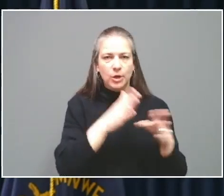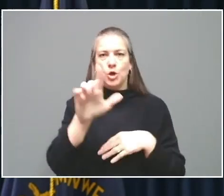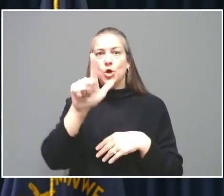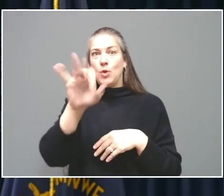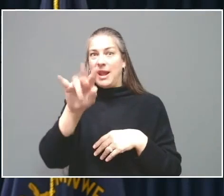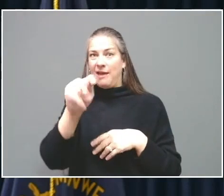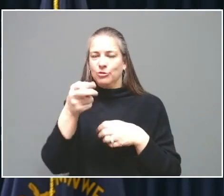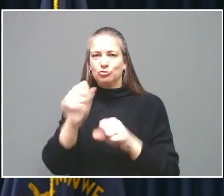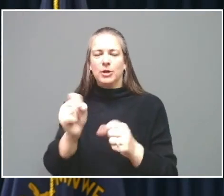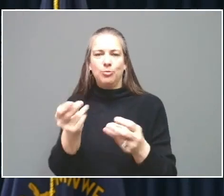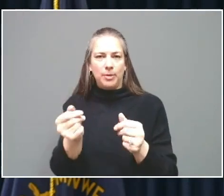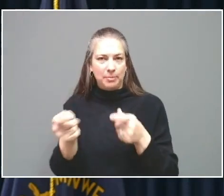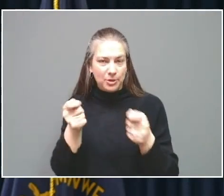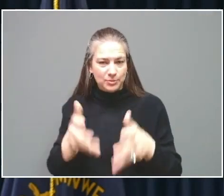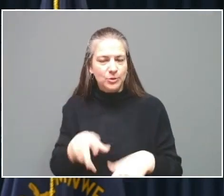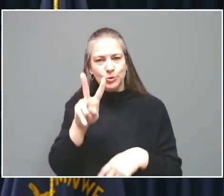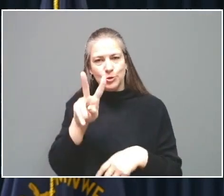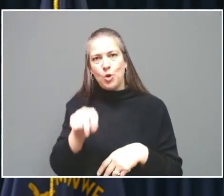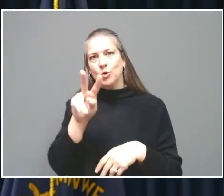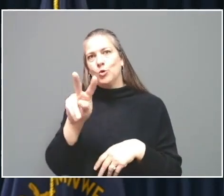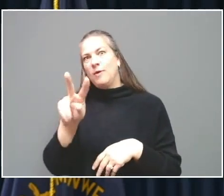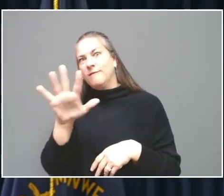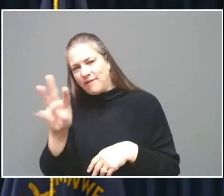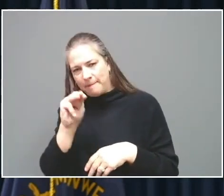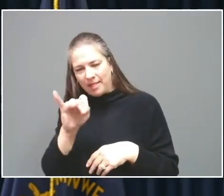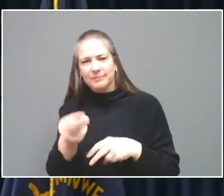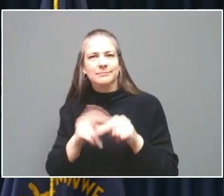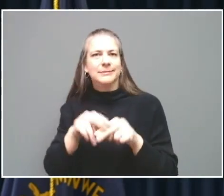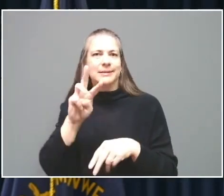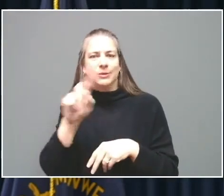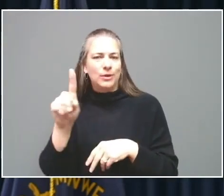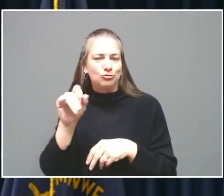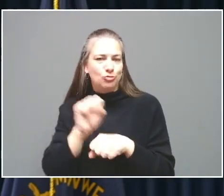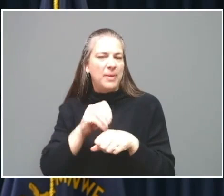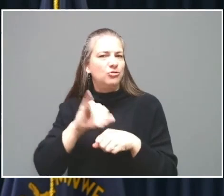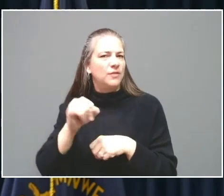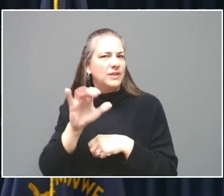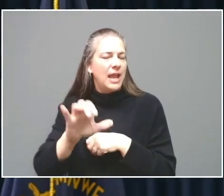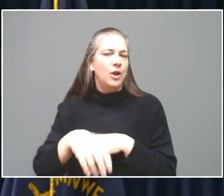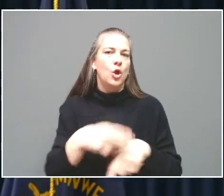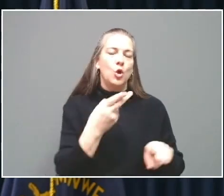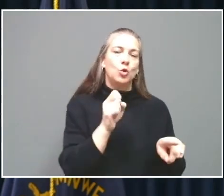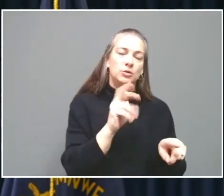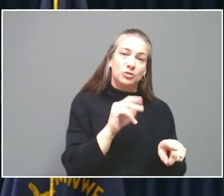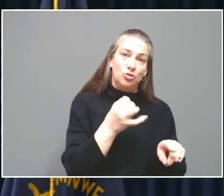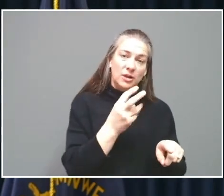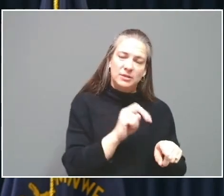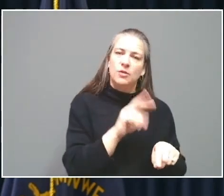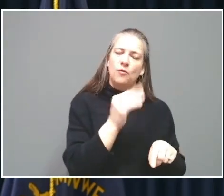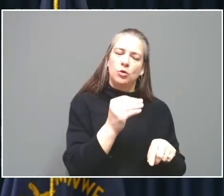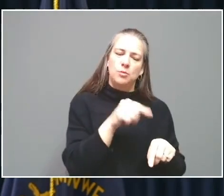Management, $2.225 million and 61 jobs in Jefferson County. And Houston Johnson, $14.7 million